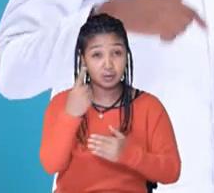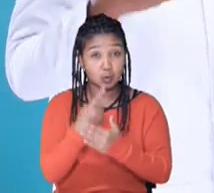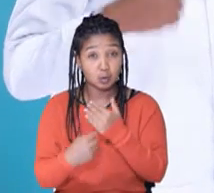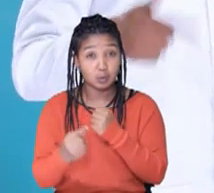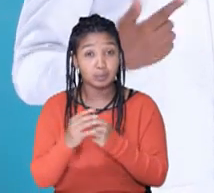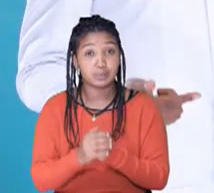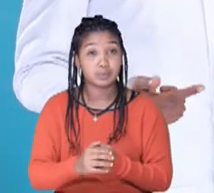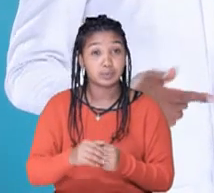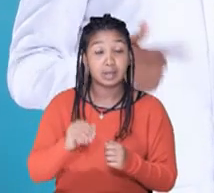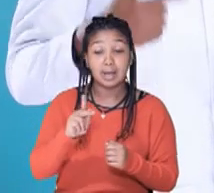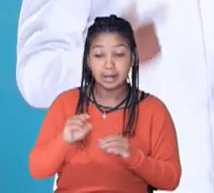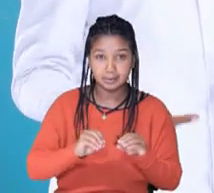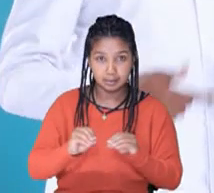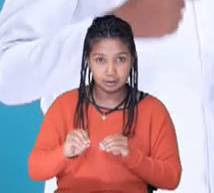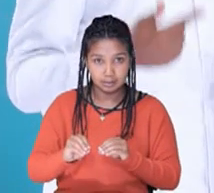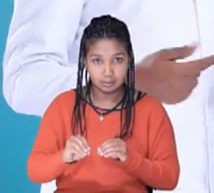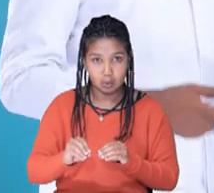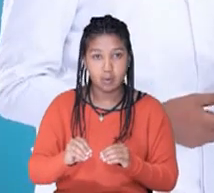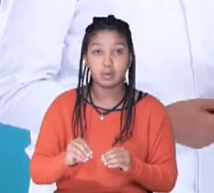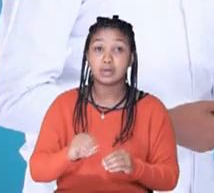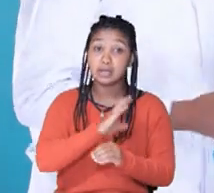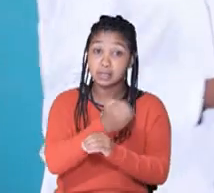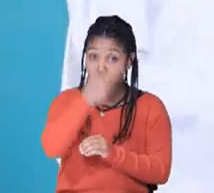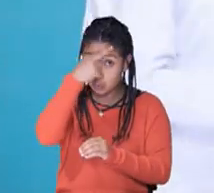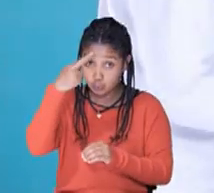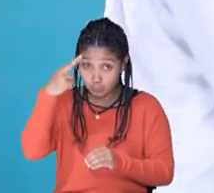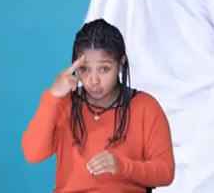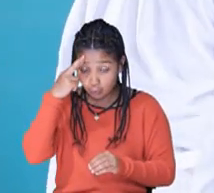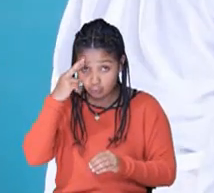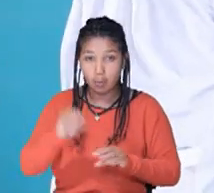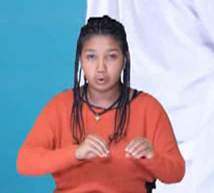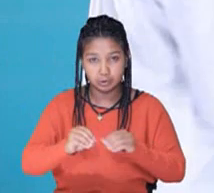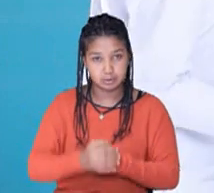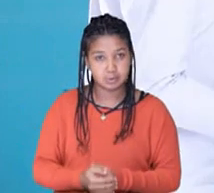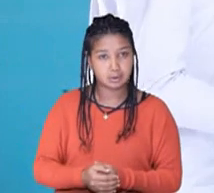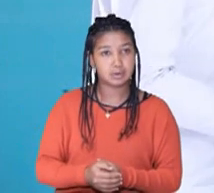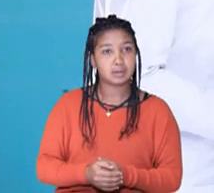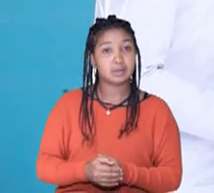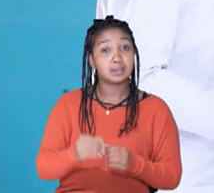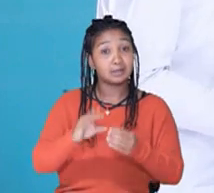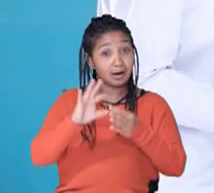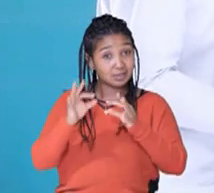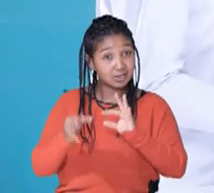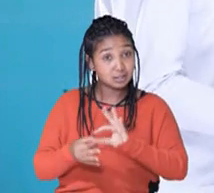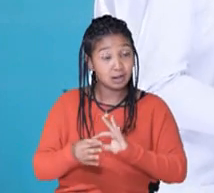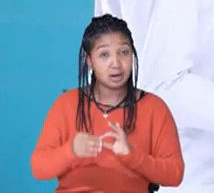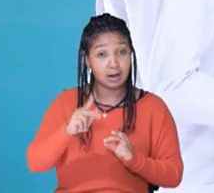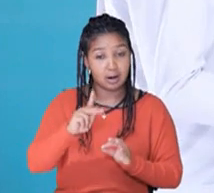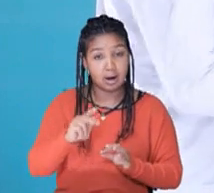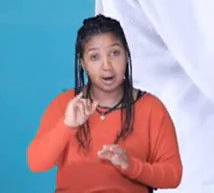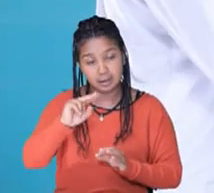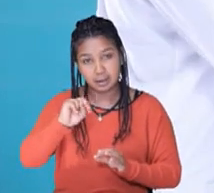on kinetic energy, energy due to motion or velocity. In translational